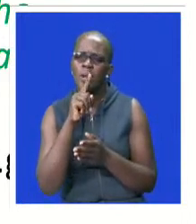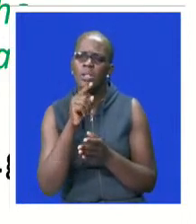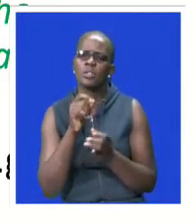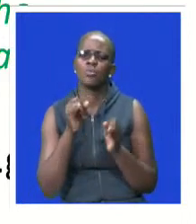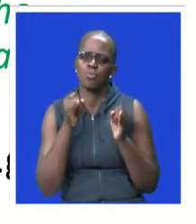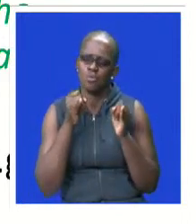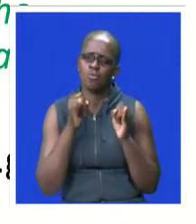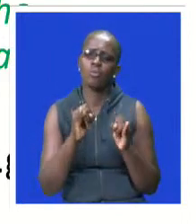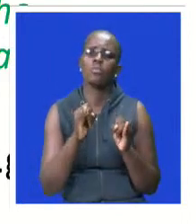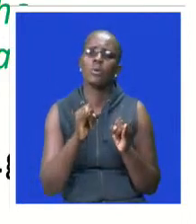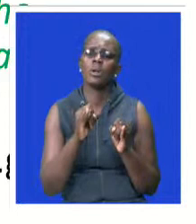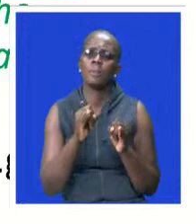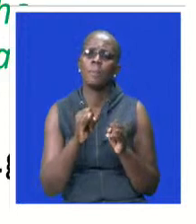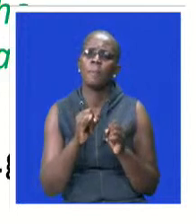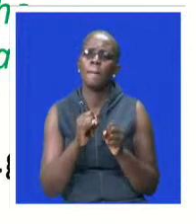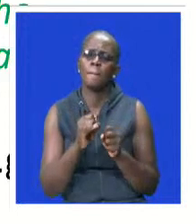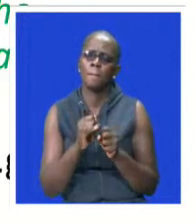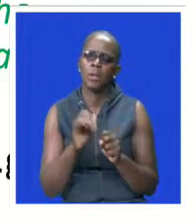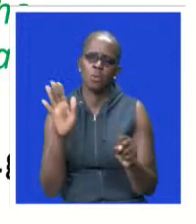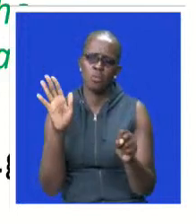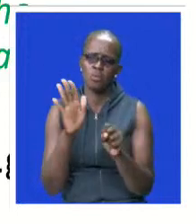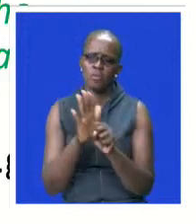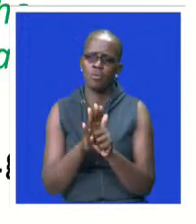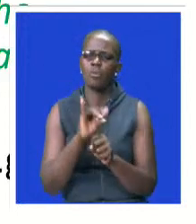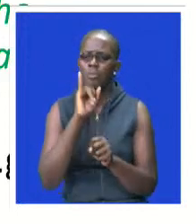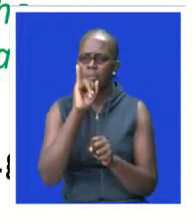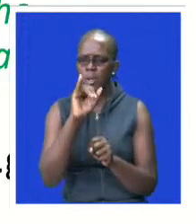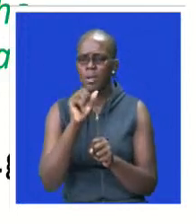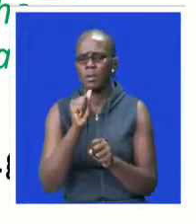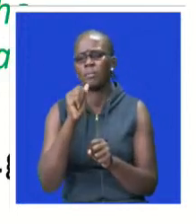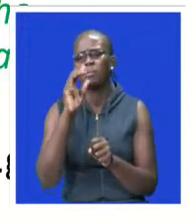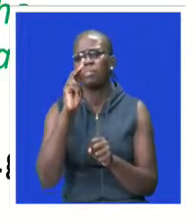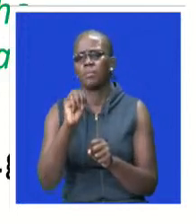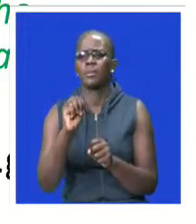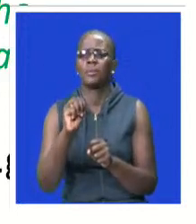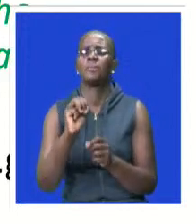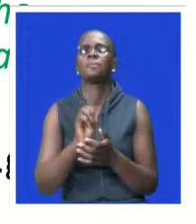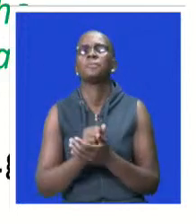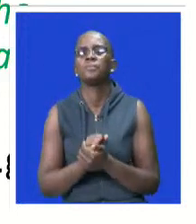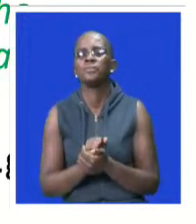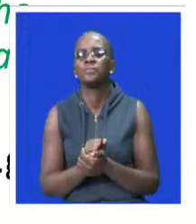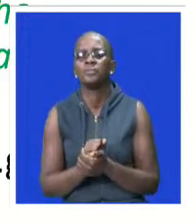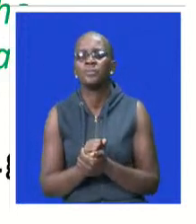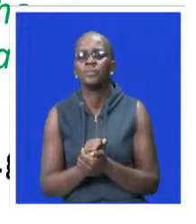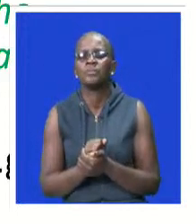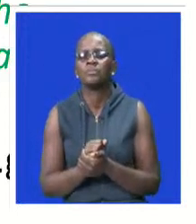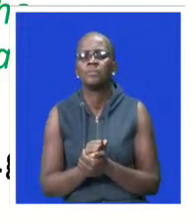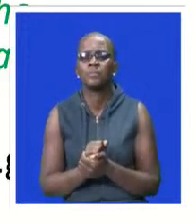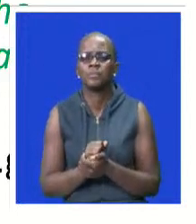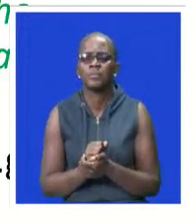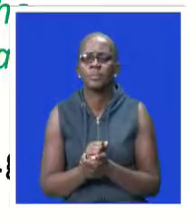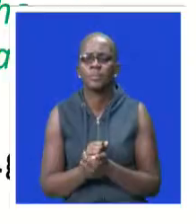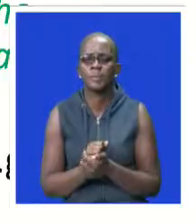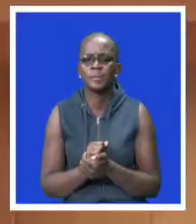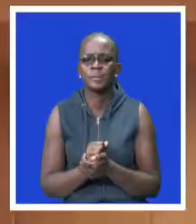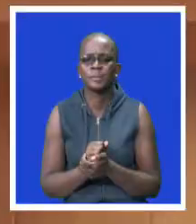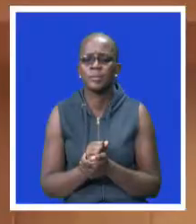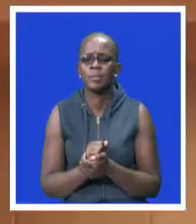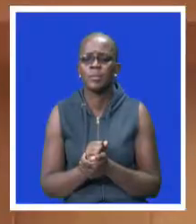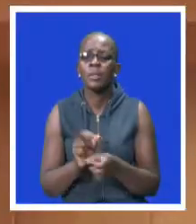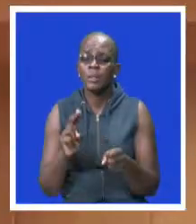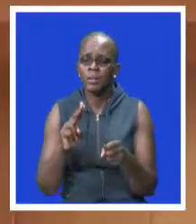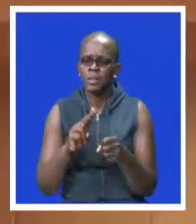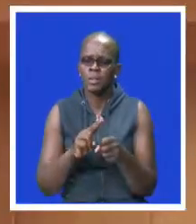full phrase I have. So those are contractions. We also went on to talk about the fact that in